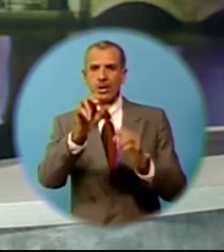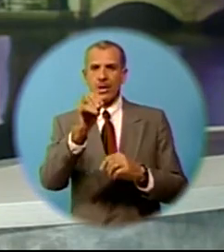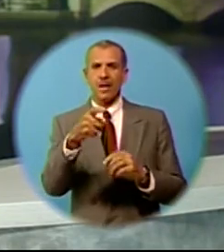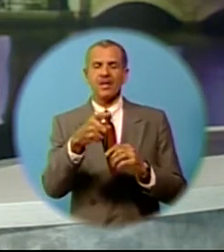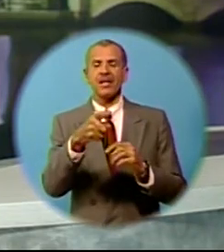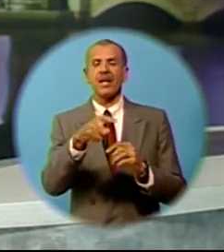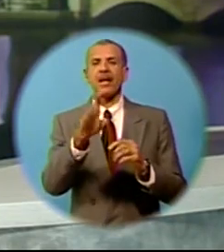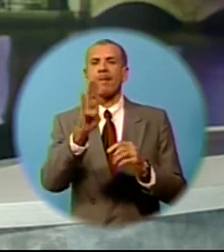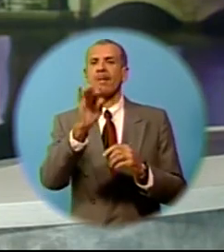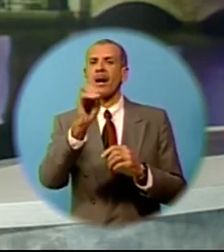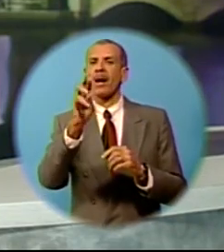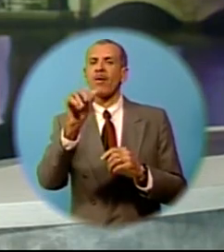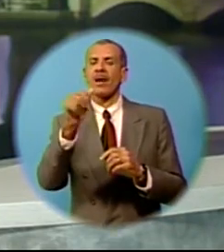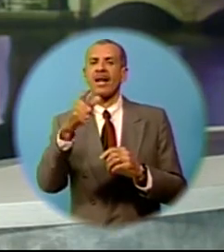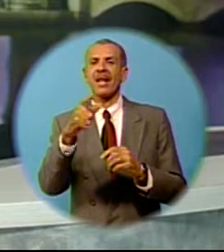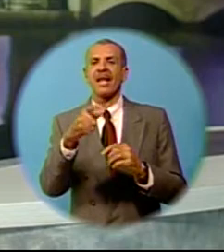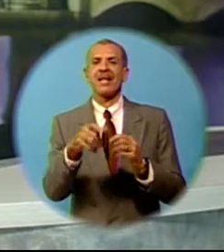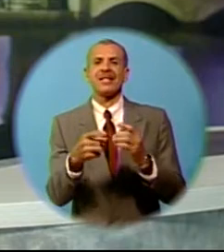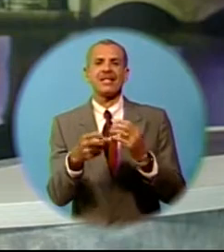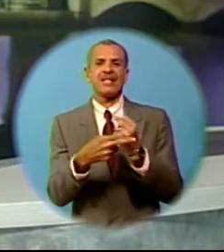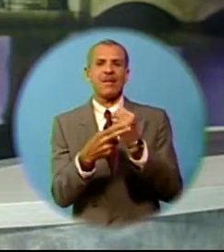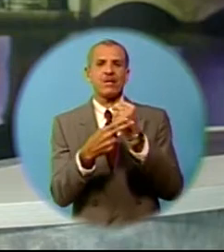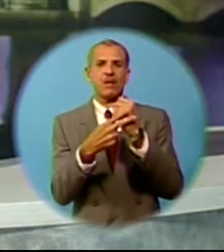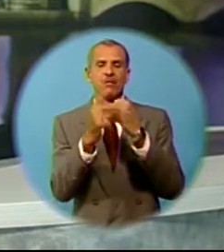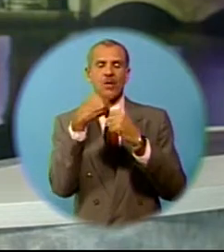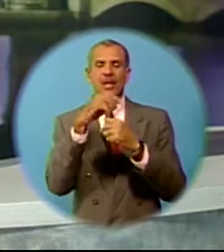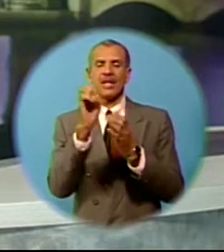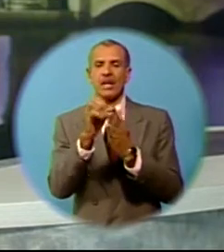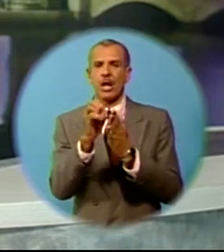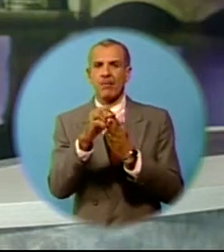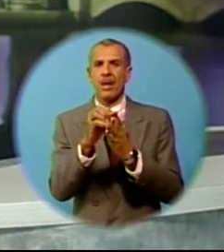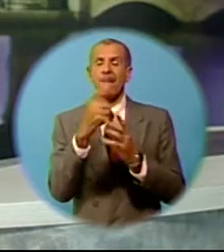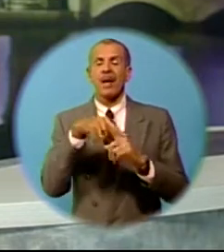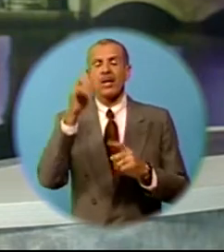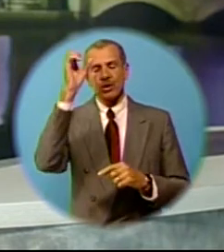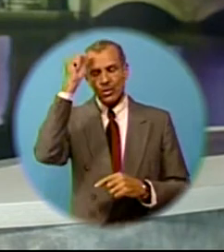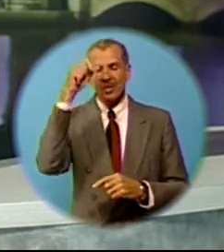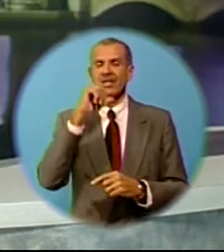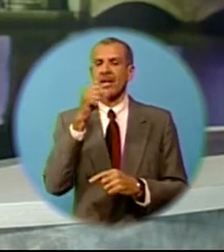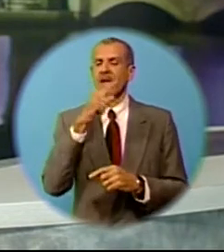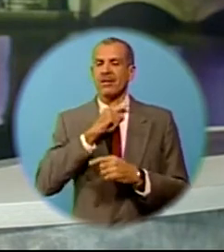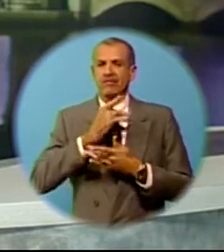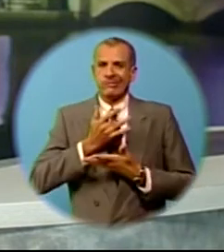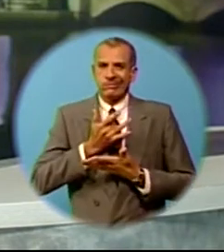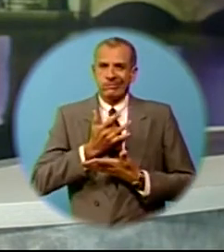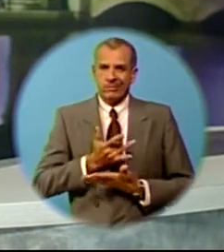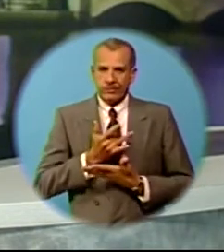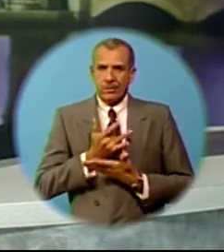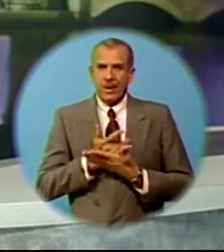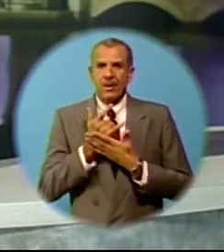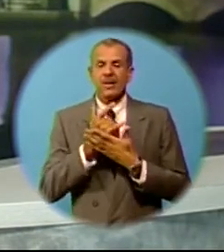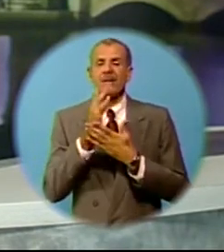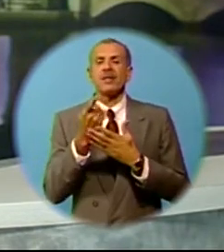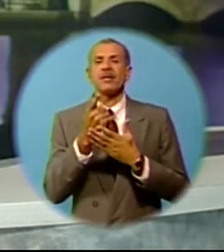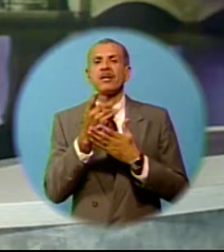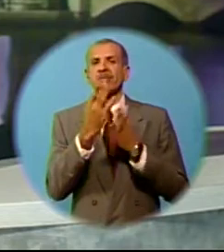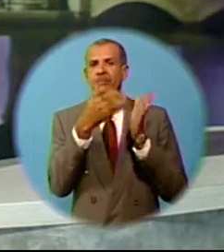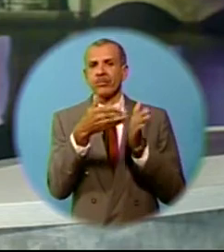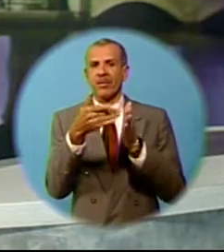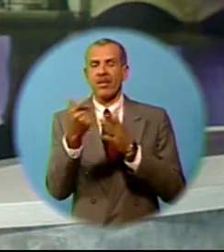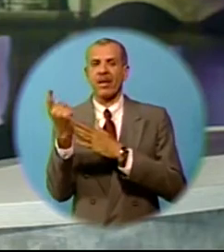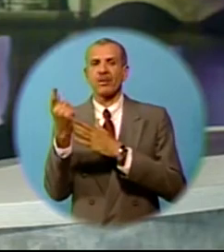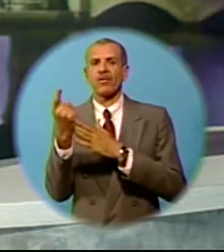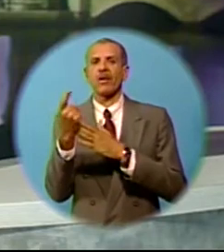millions of dollars in savings for the economy. But Mr. Stewart says that won't dampen Barbados's quest to put mechanisms in place